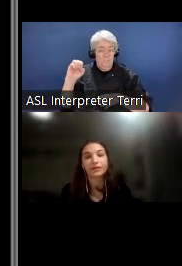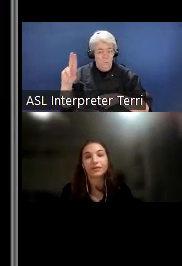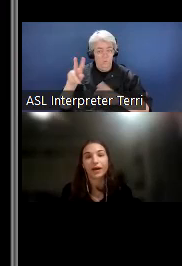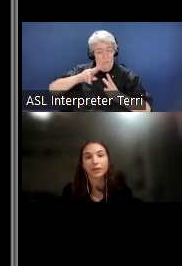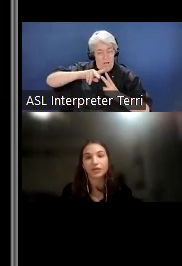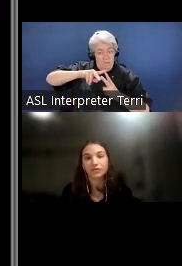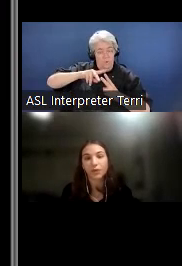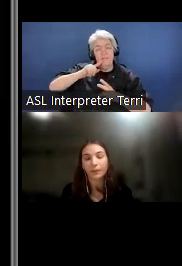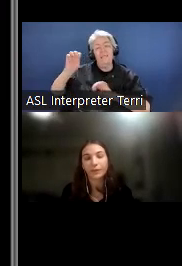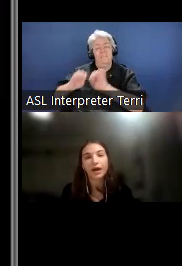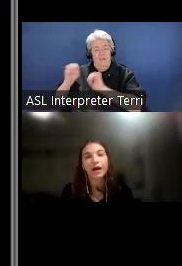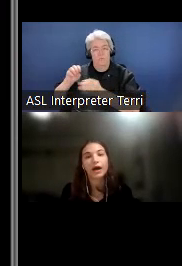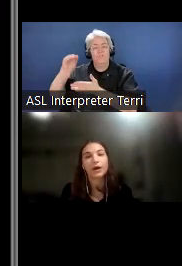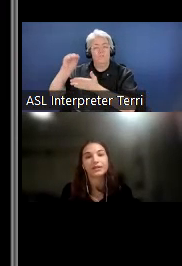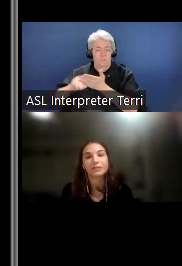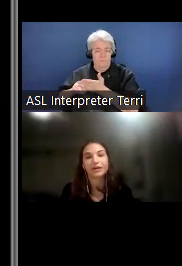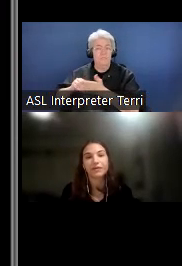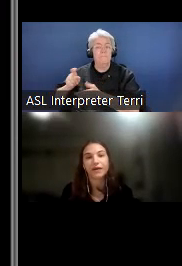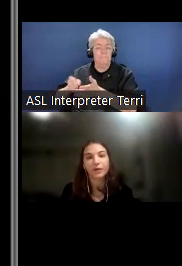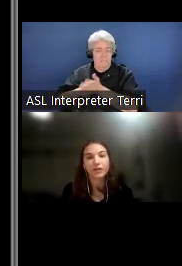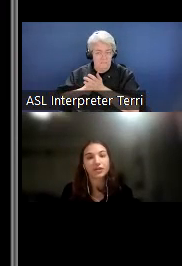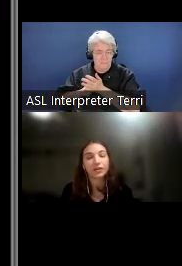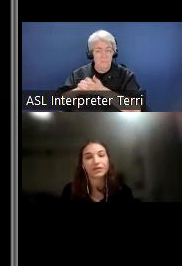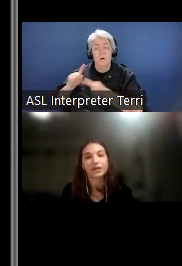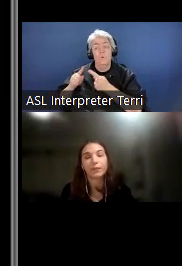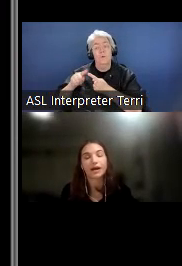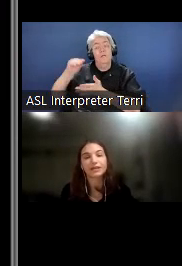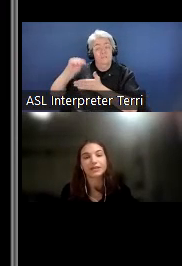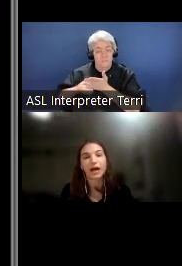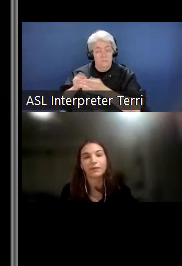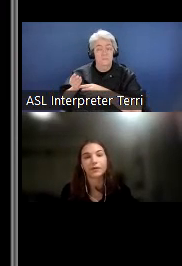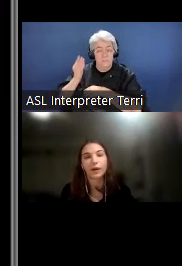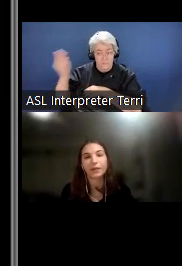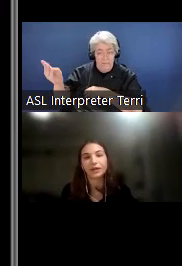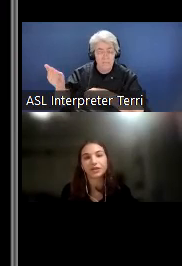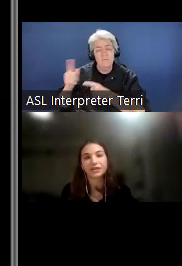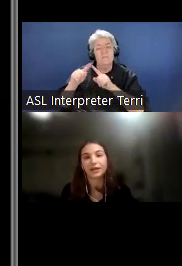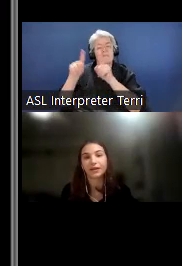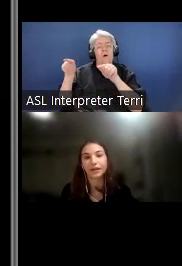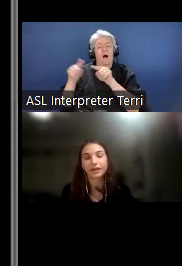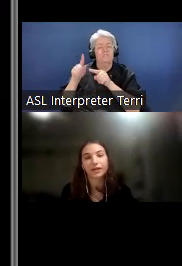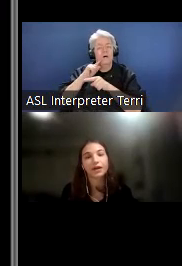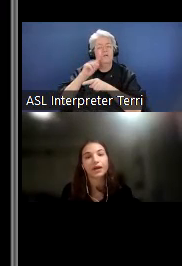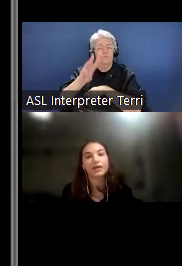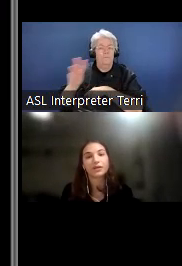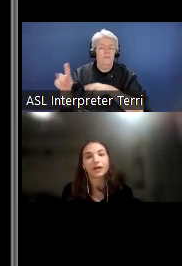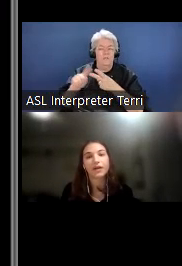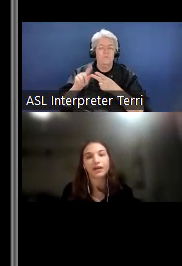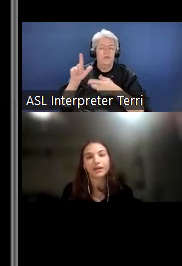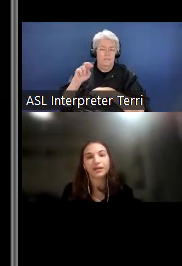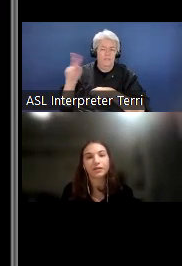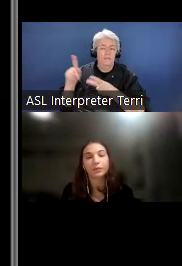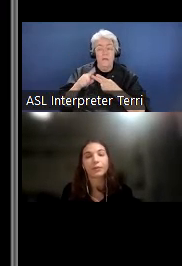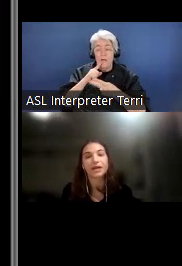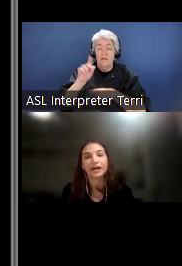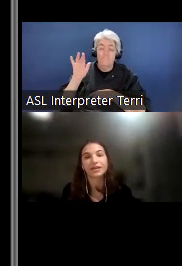you must complete the evaluation form. Upon submitting the evaluation, you'll see a box at the top of your webpage containing a link. And if you click